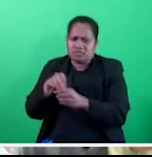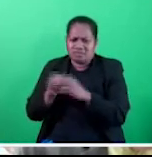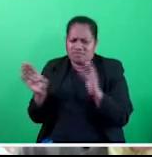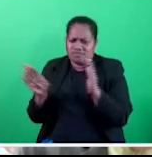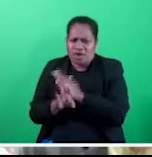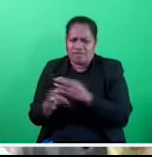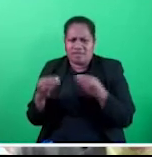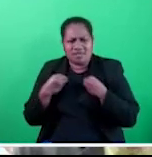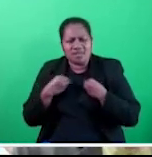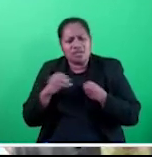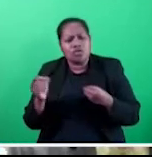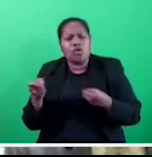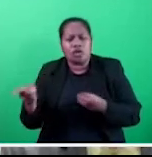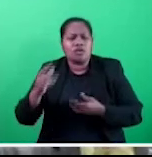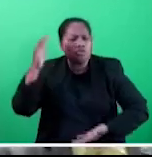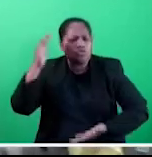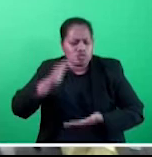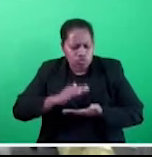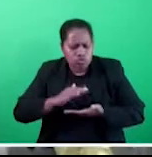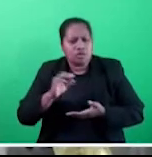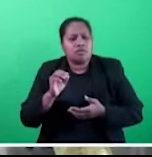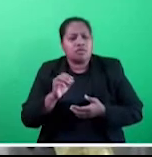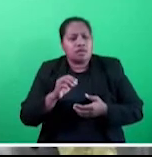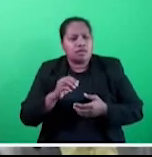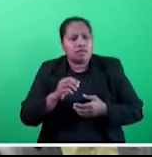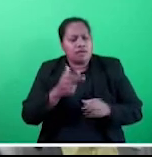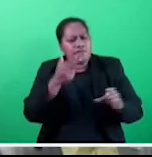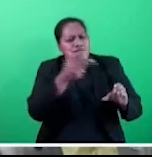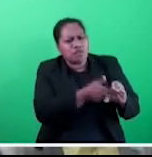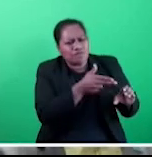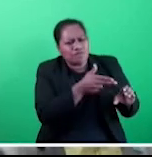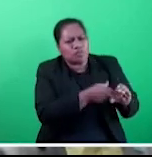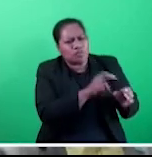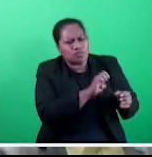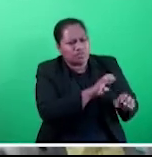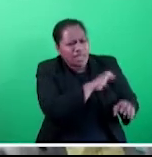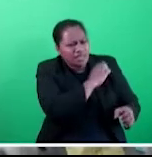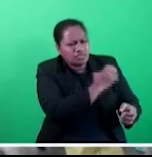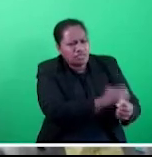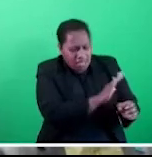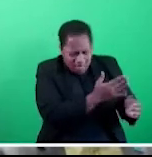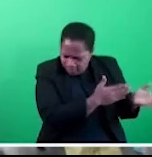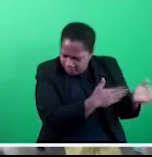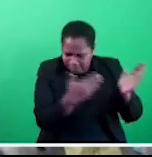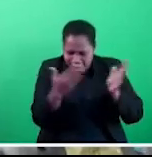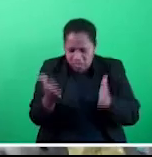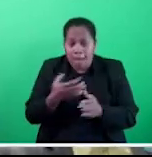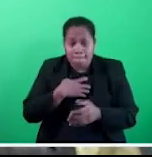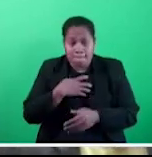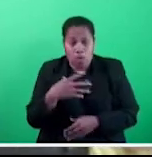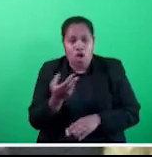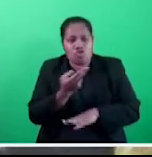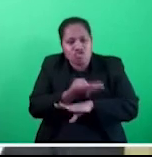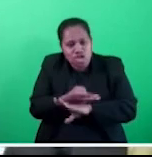by moving away from fossil-based energy to ones that is more renewable. Thank you, Mr. Speaker, sir.